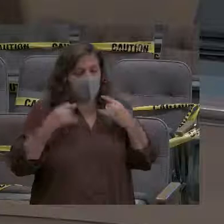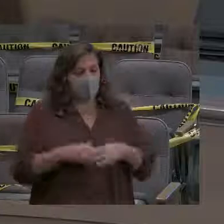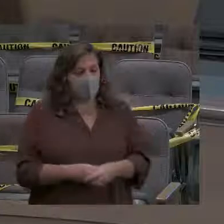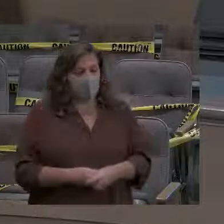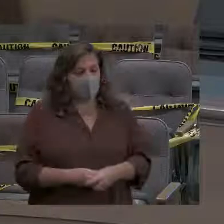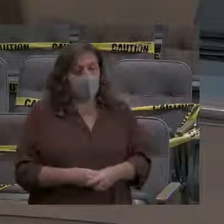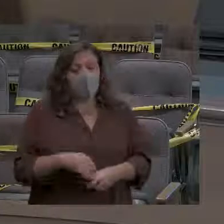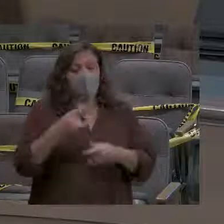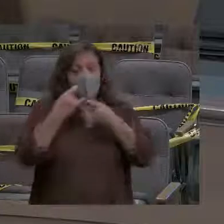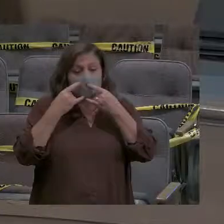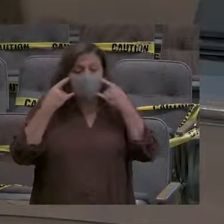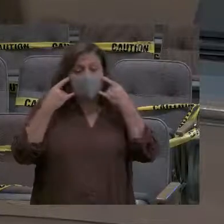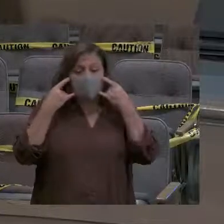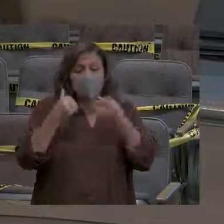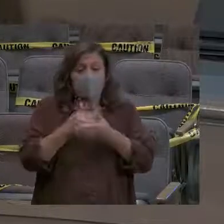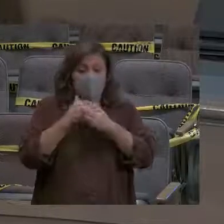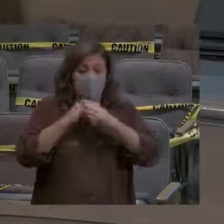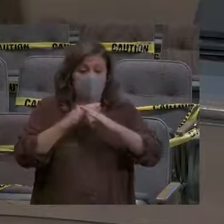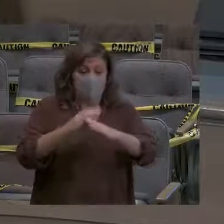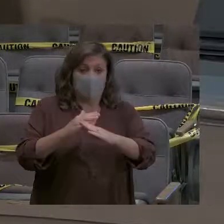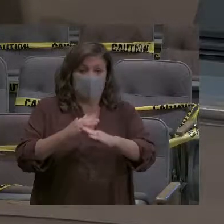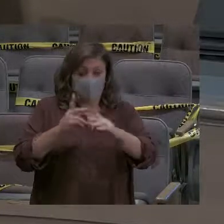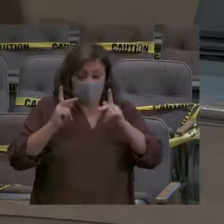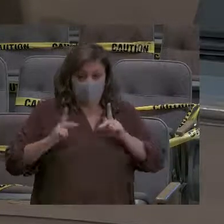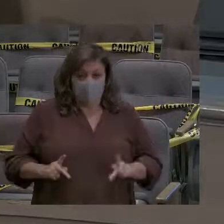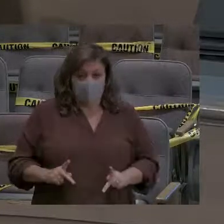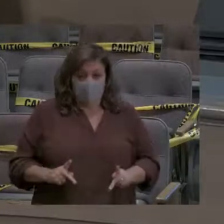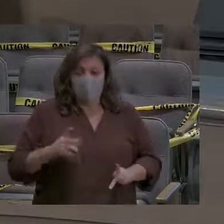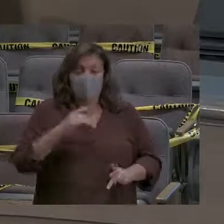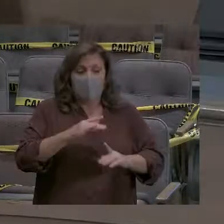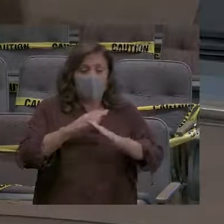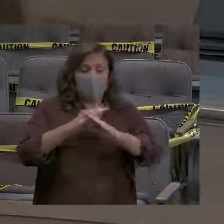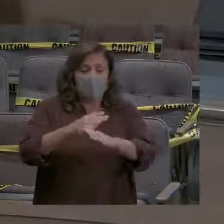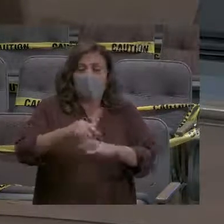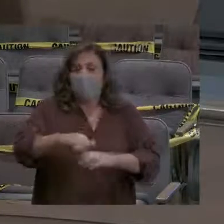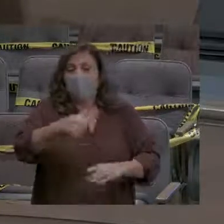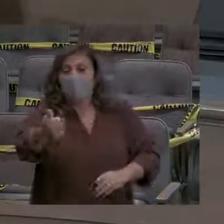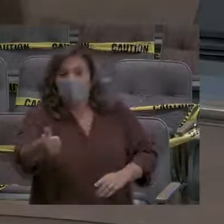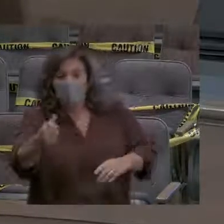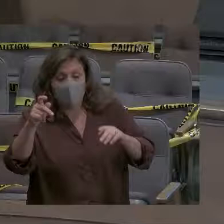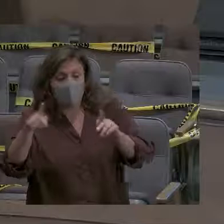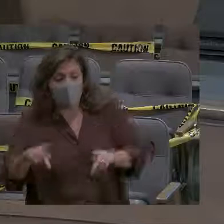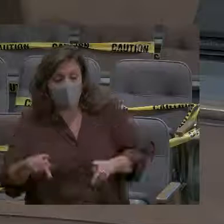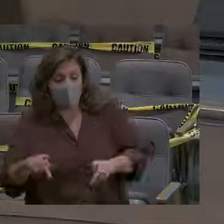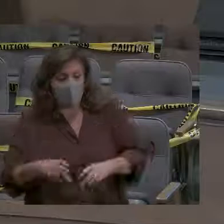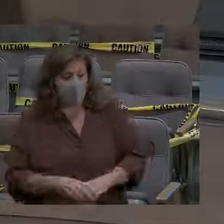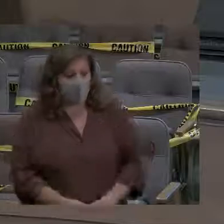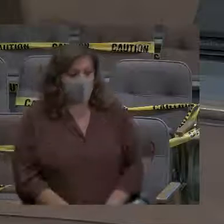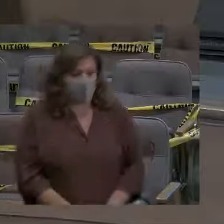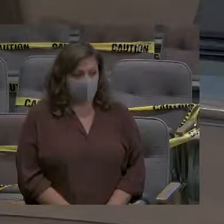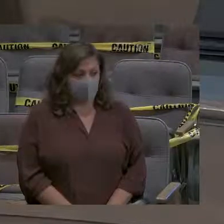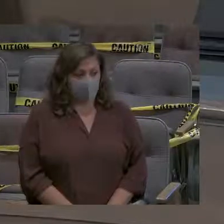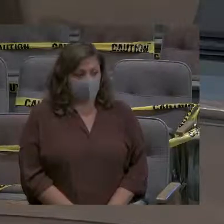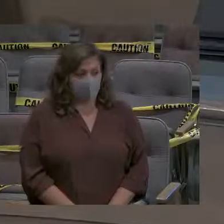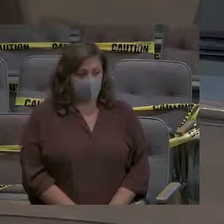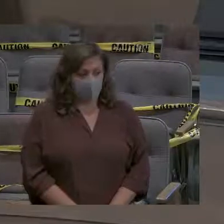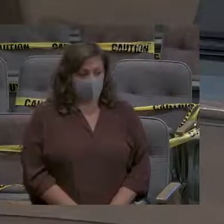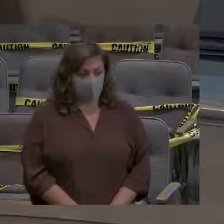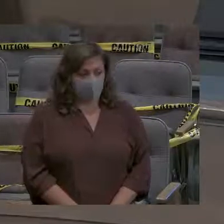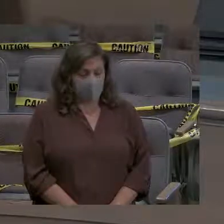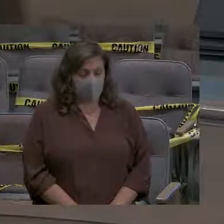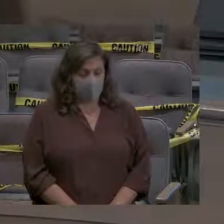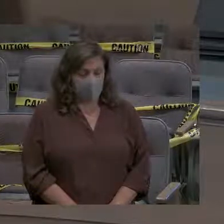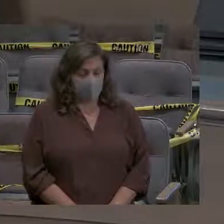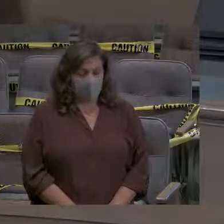it protects the person, and it also protects the other person on the other end as